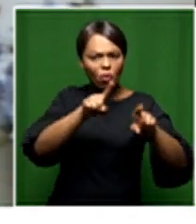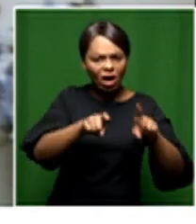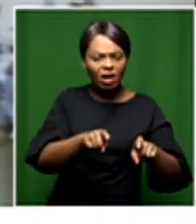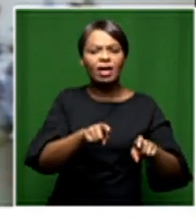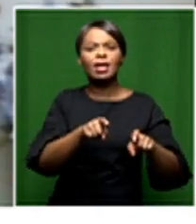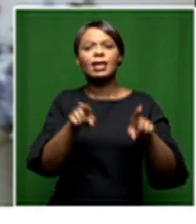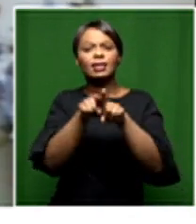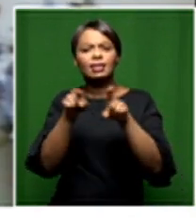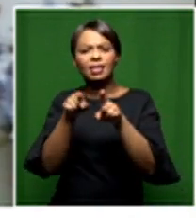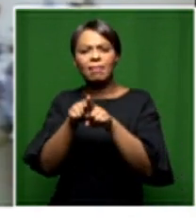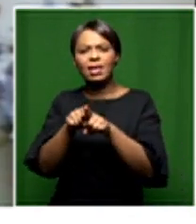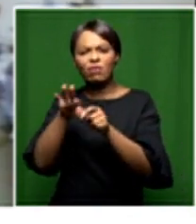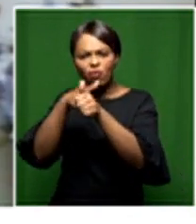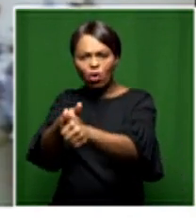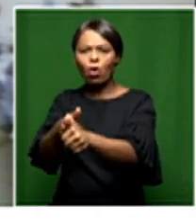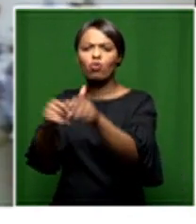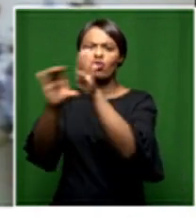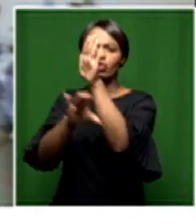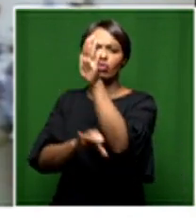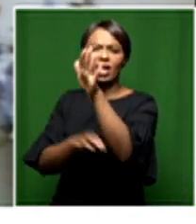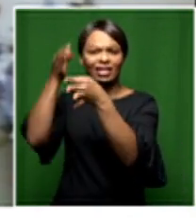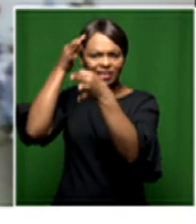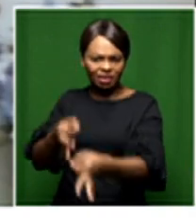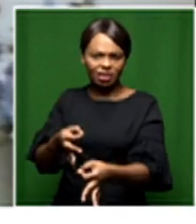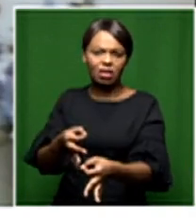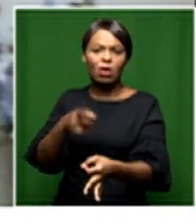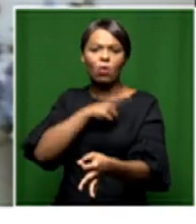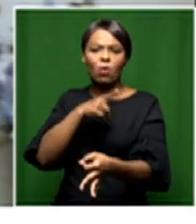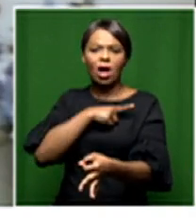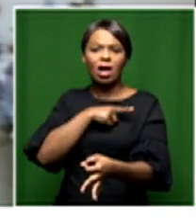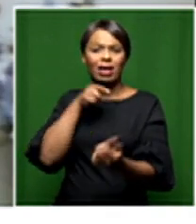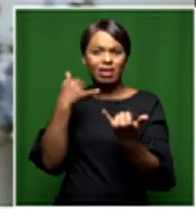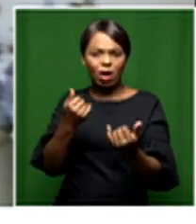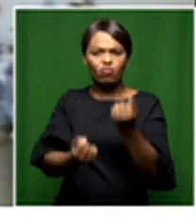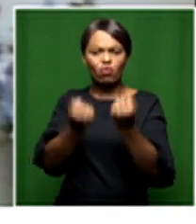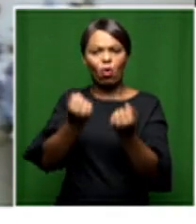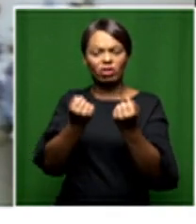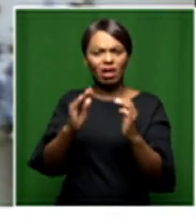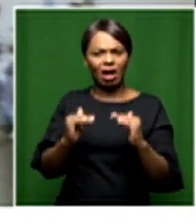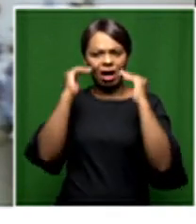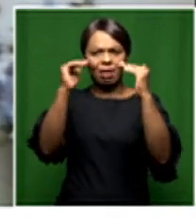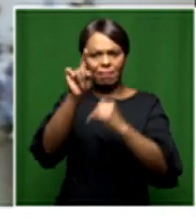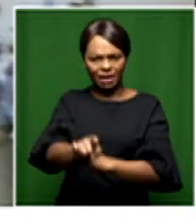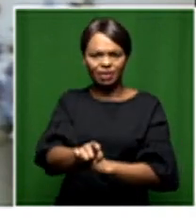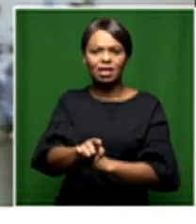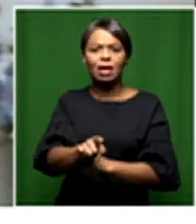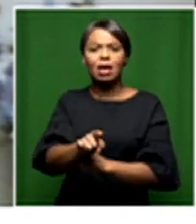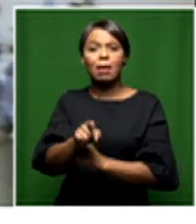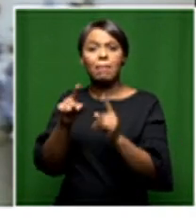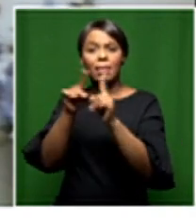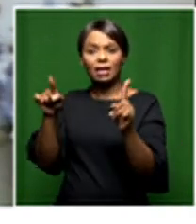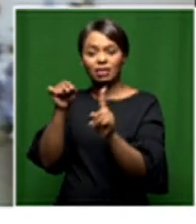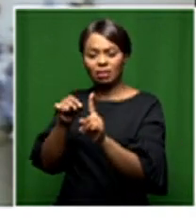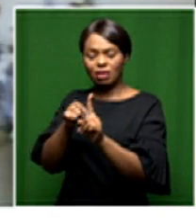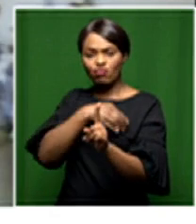a constitutional court judgment, that the stakes do not get higher than that. And what former President